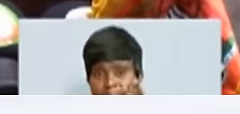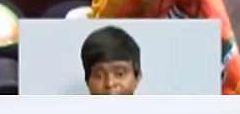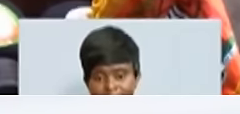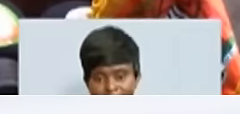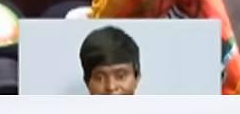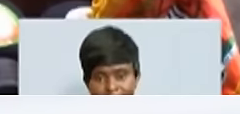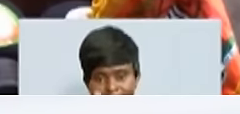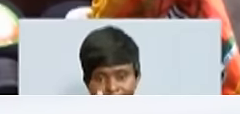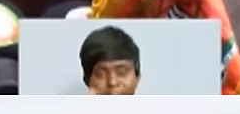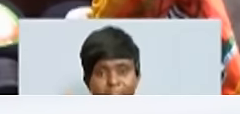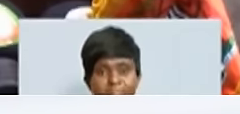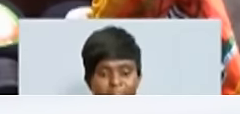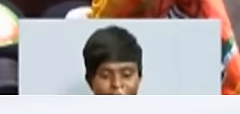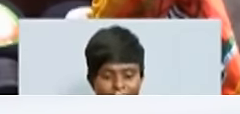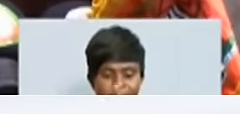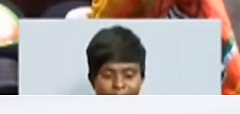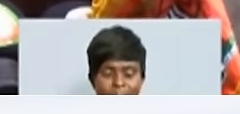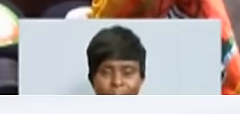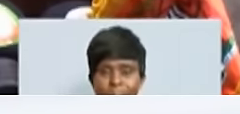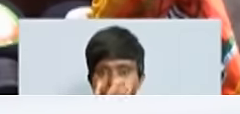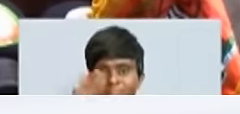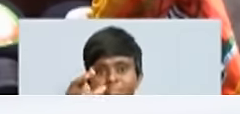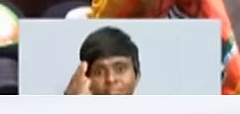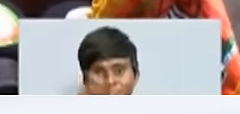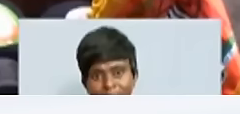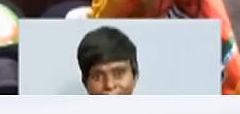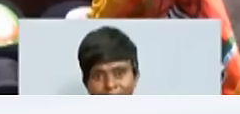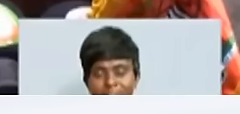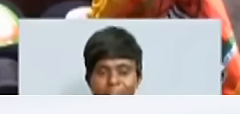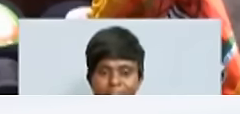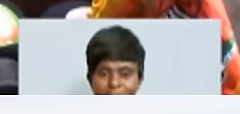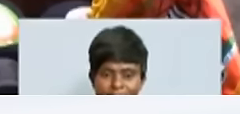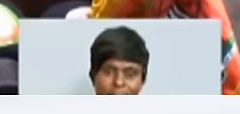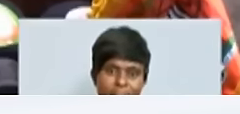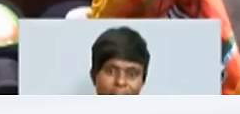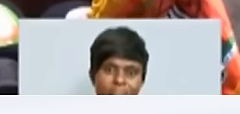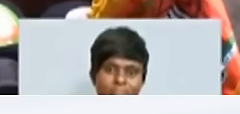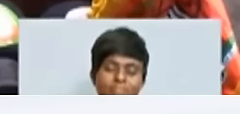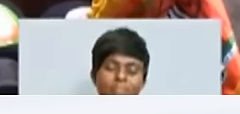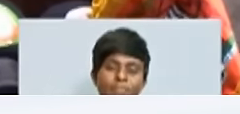them to venture into income-generating activities